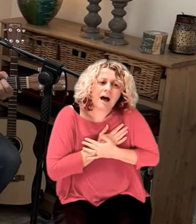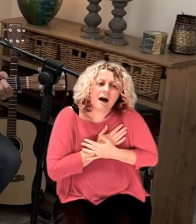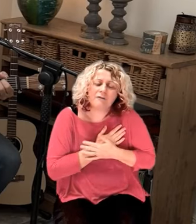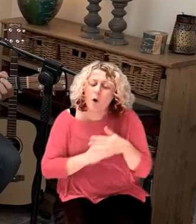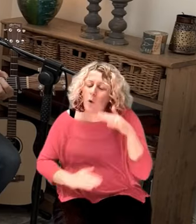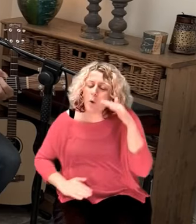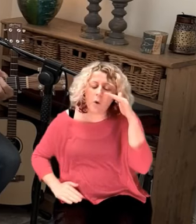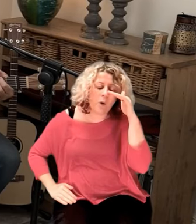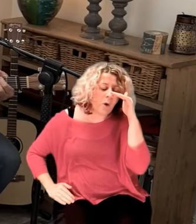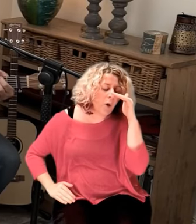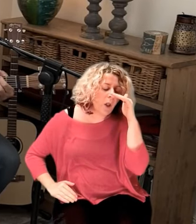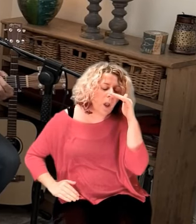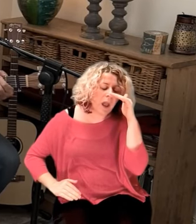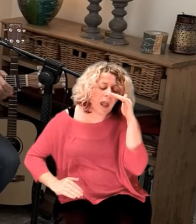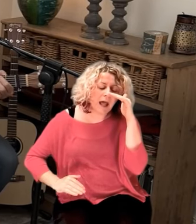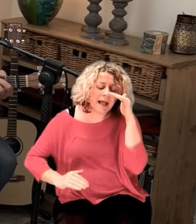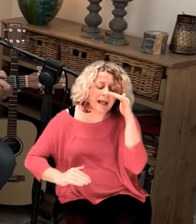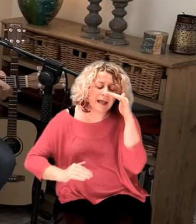love in